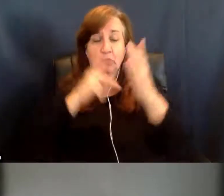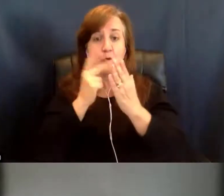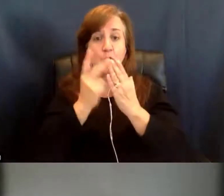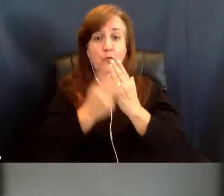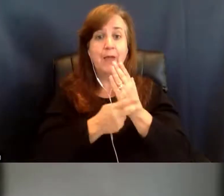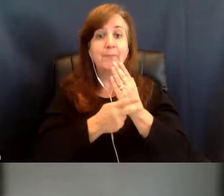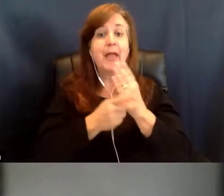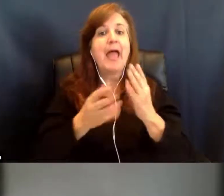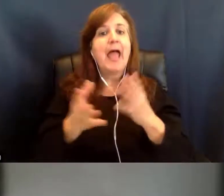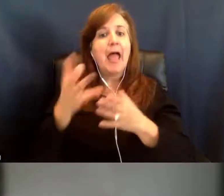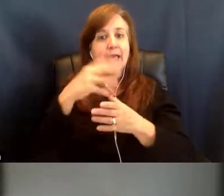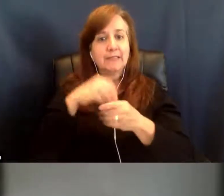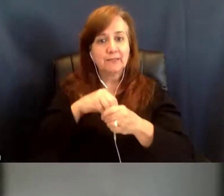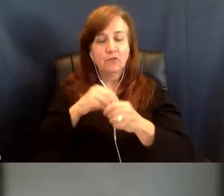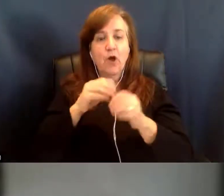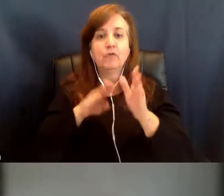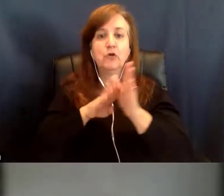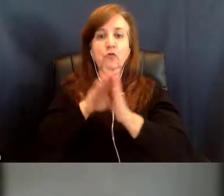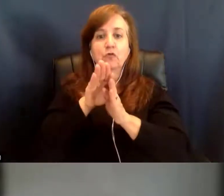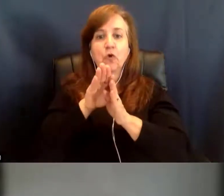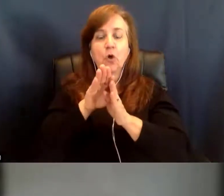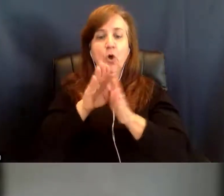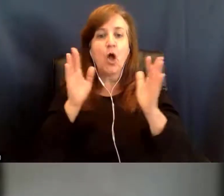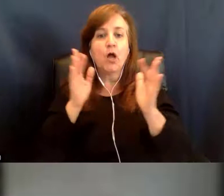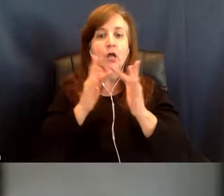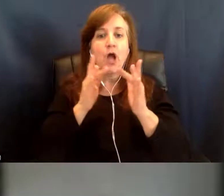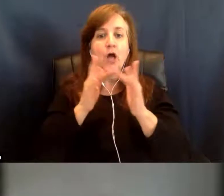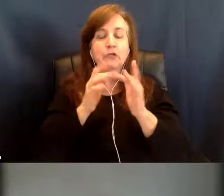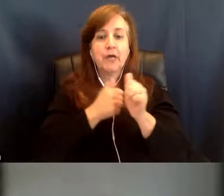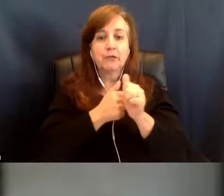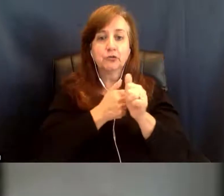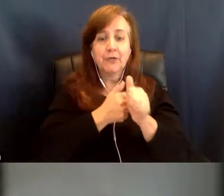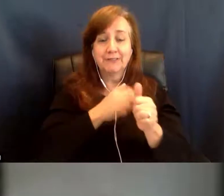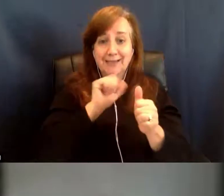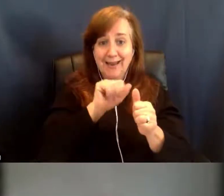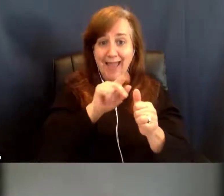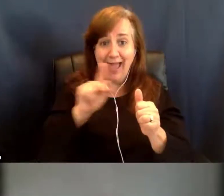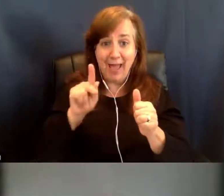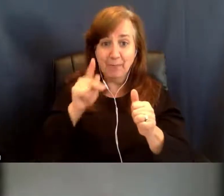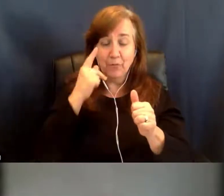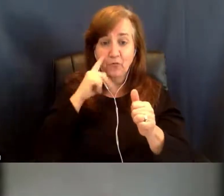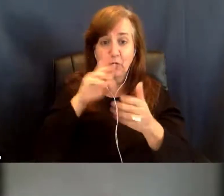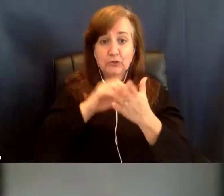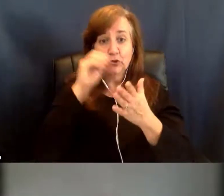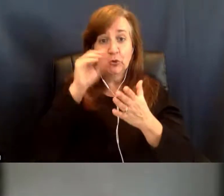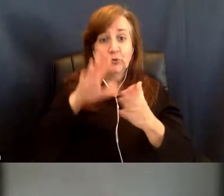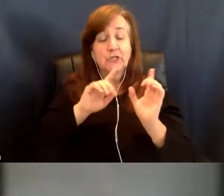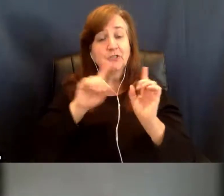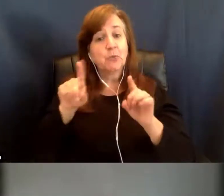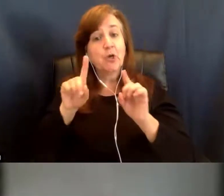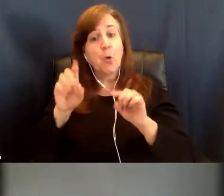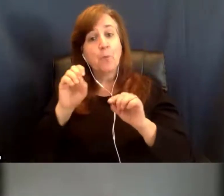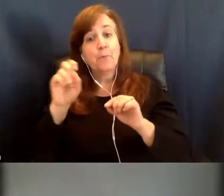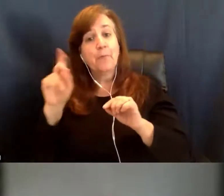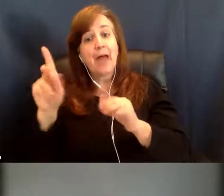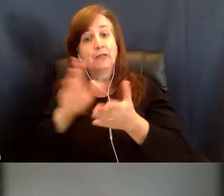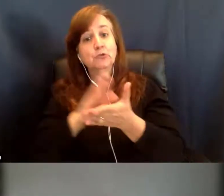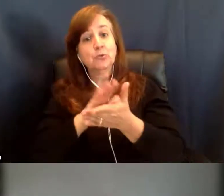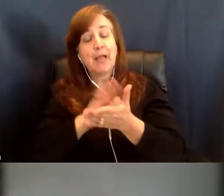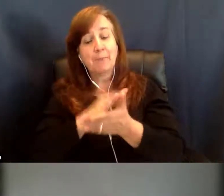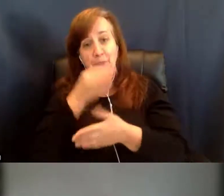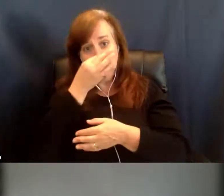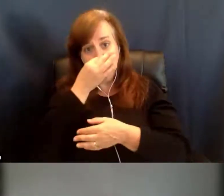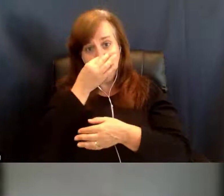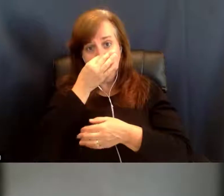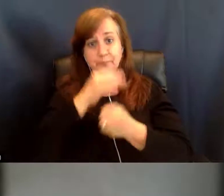Foothill contact tracing app for students as we return back to campus in the near future. Dr. Ryan is also